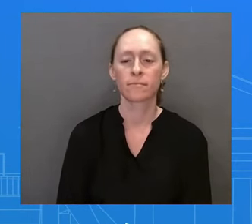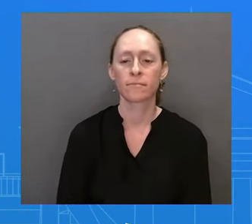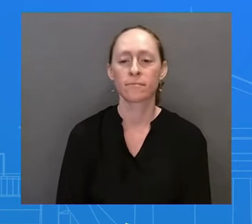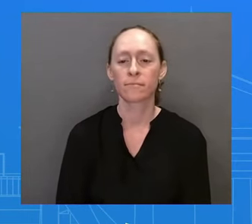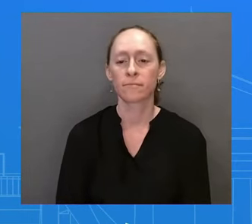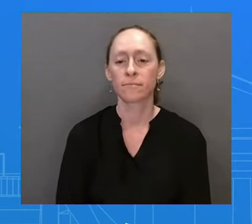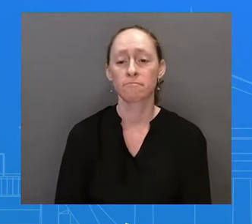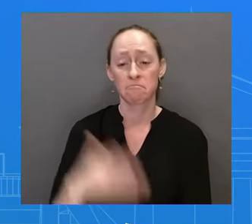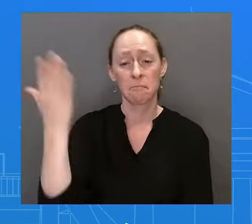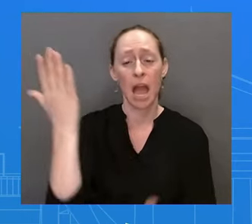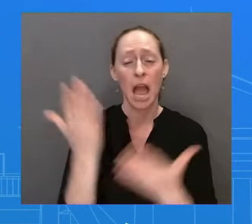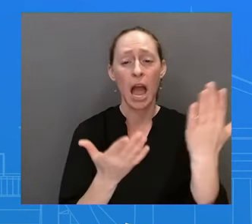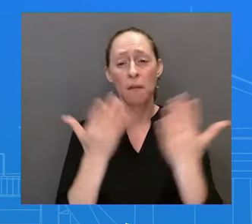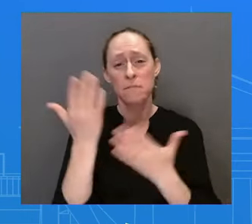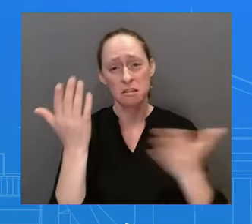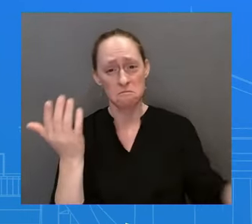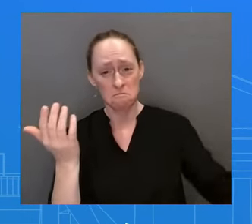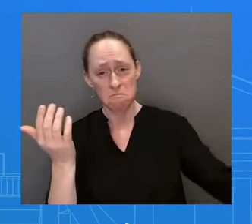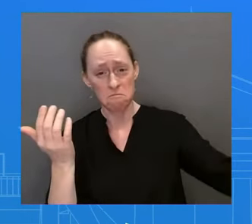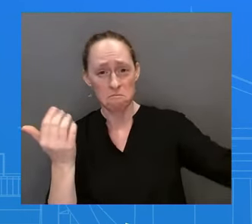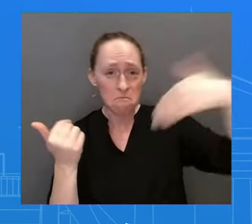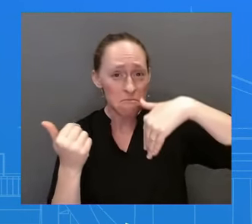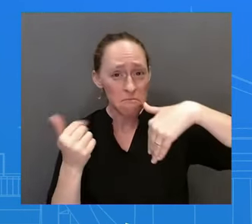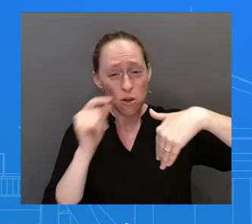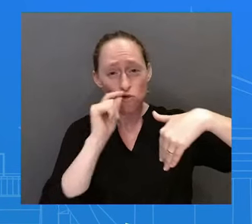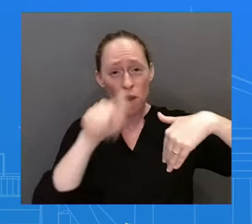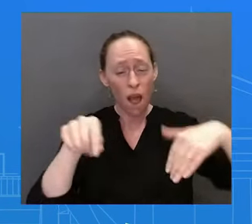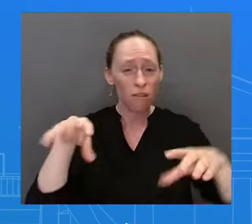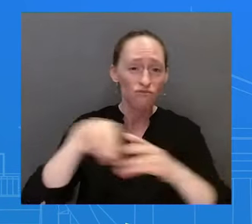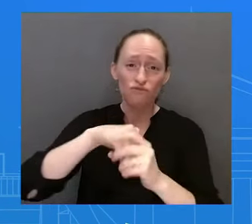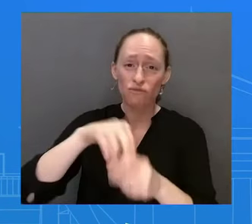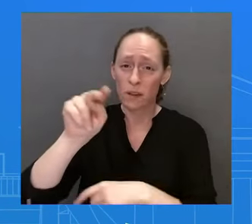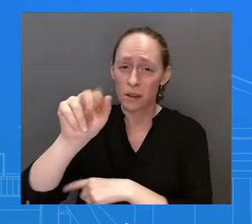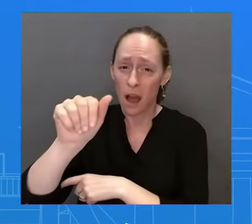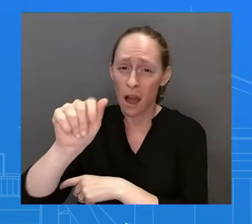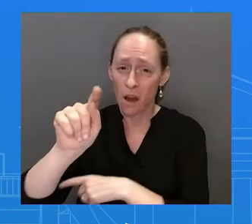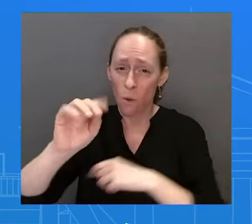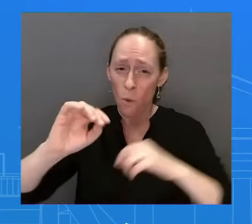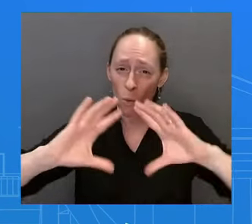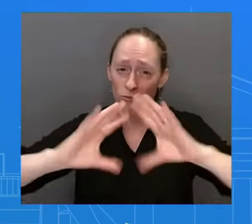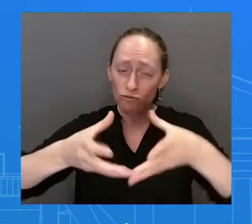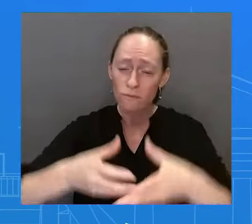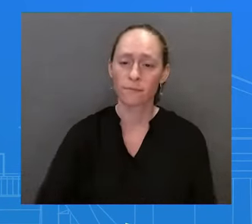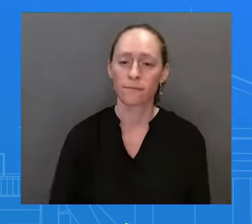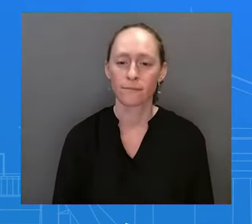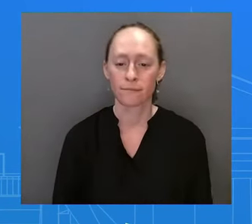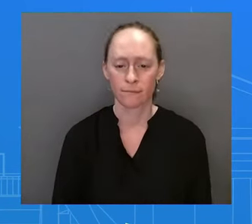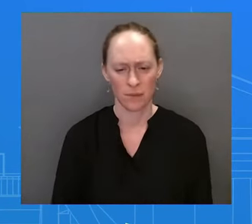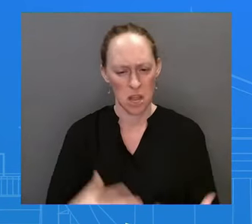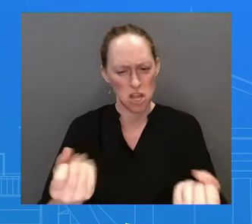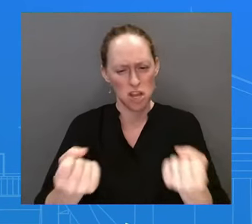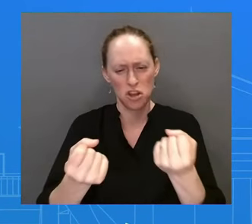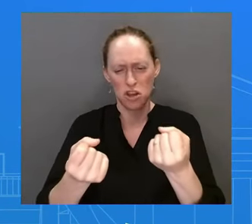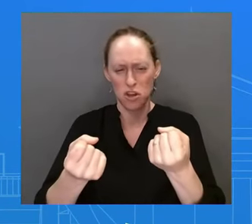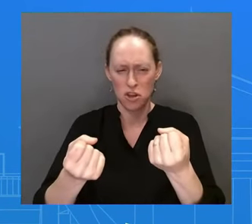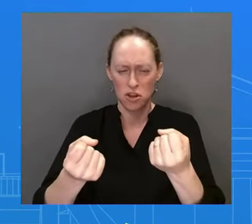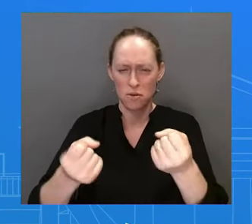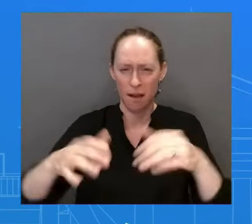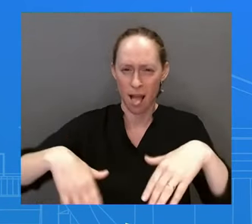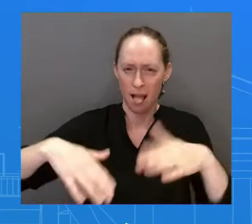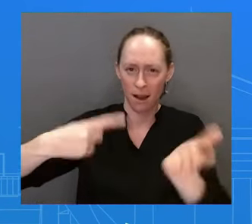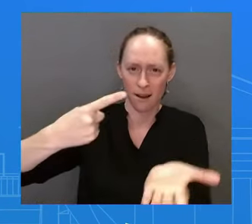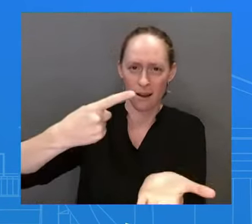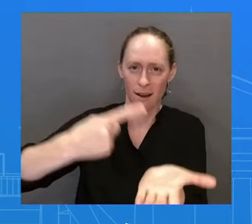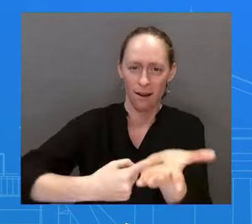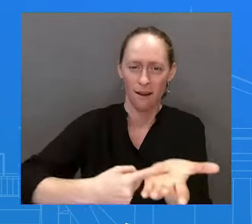without speaking to the conversation with the Secretary General, that hasn't happened yet. Our policy with respect to NATO membership